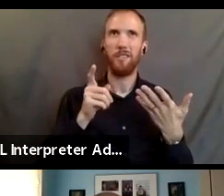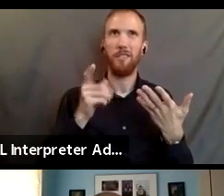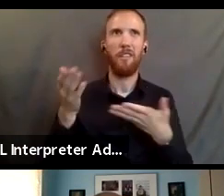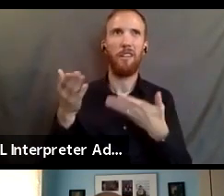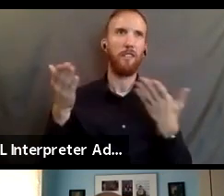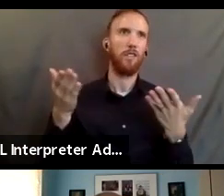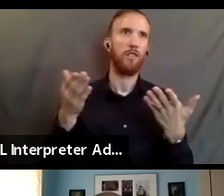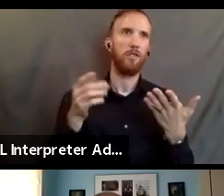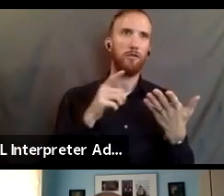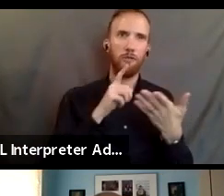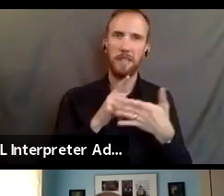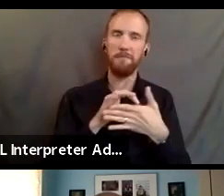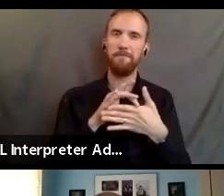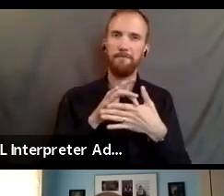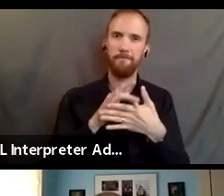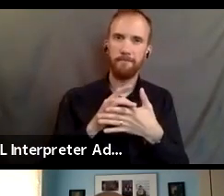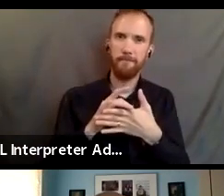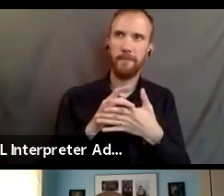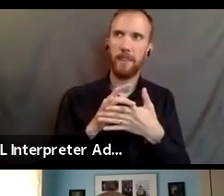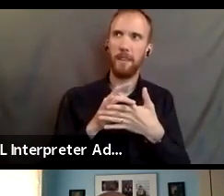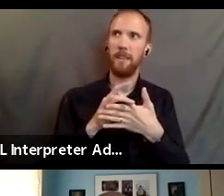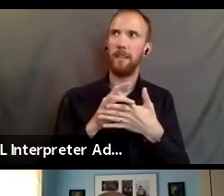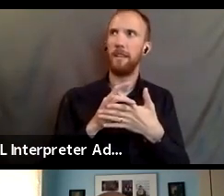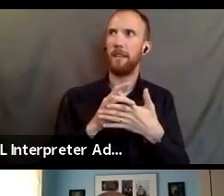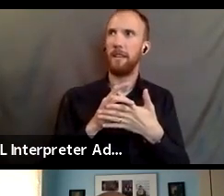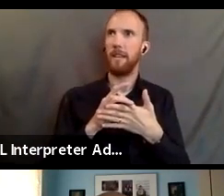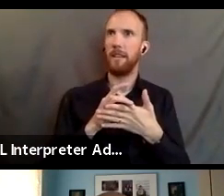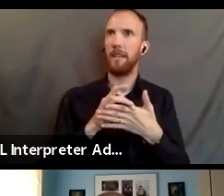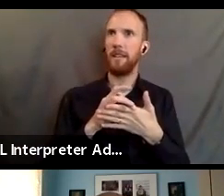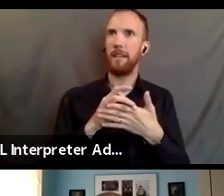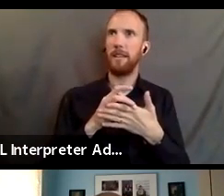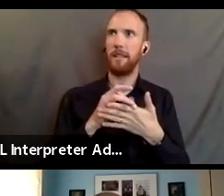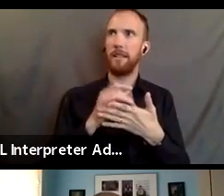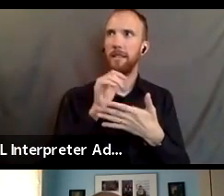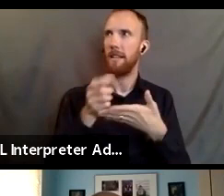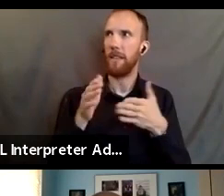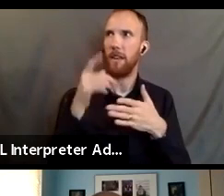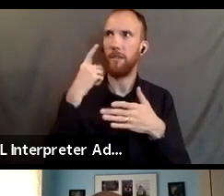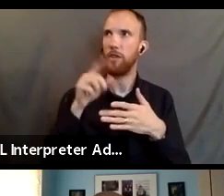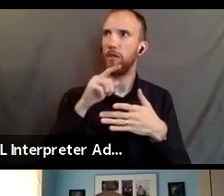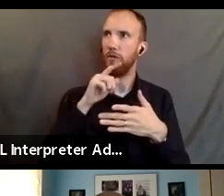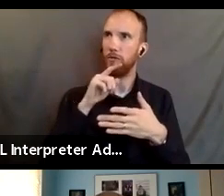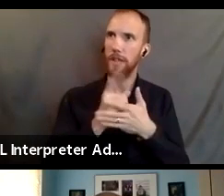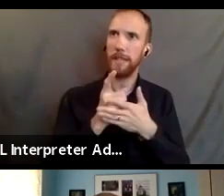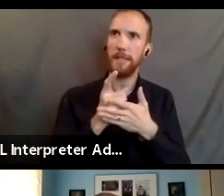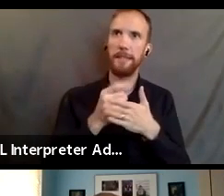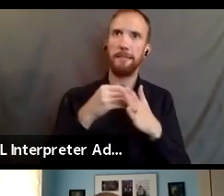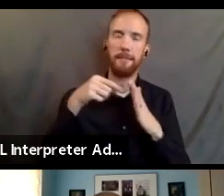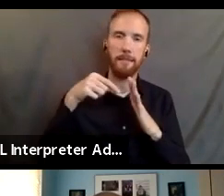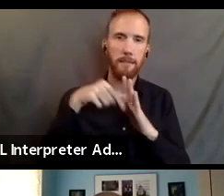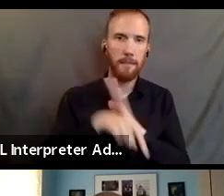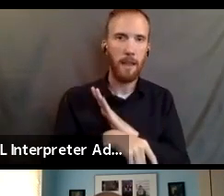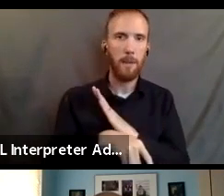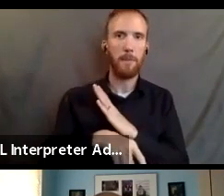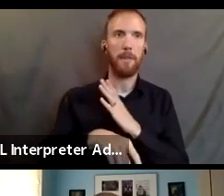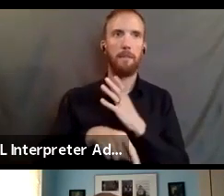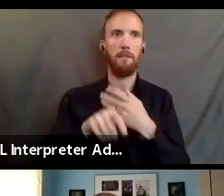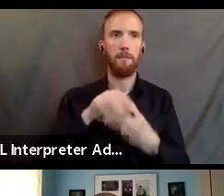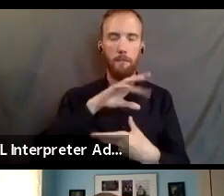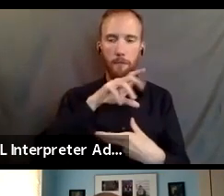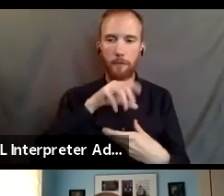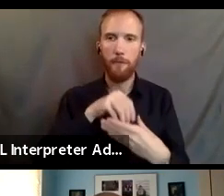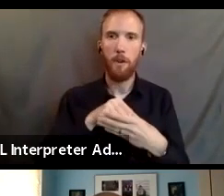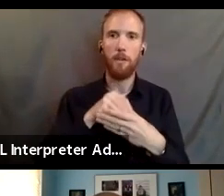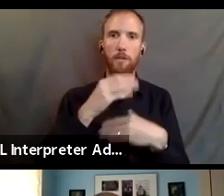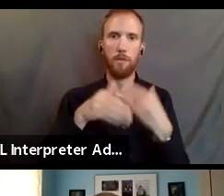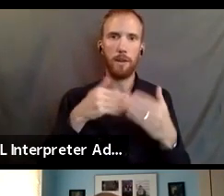foundation for a completely involved and immersed collaborative process that allows the community to say how we keep